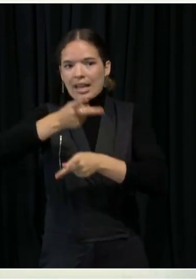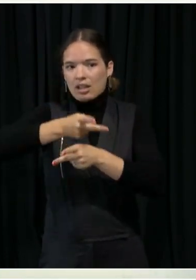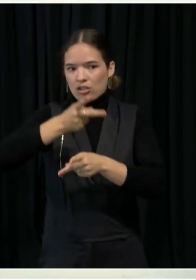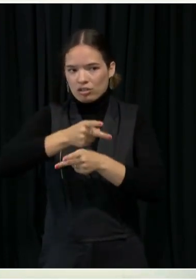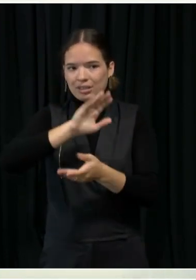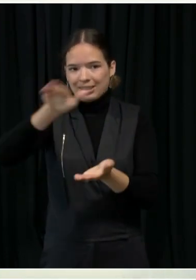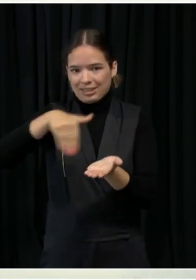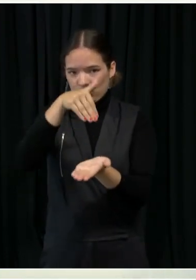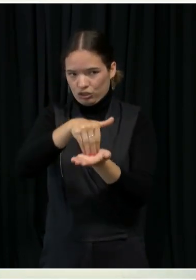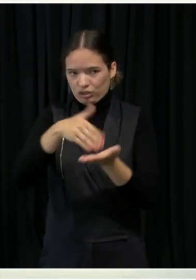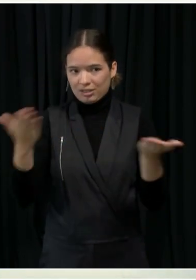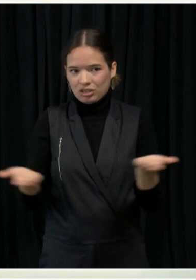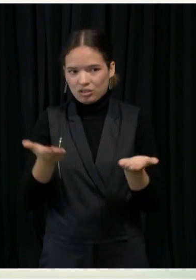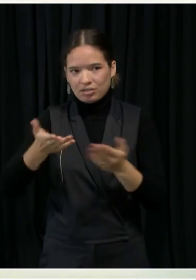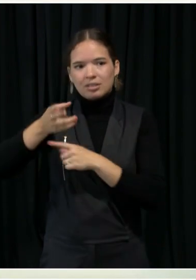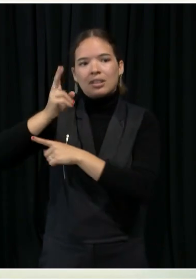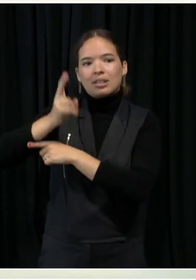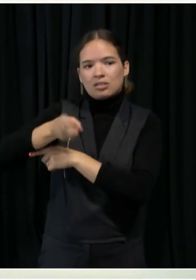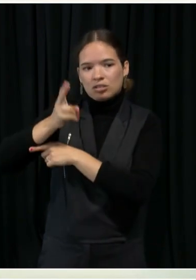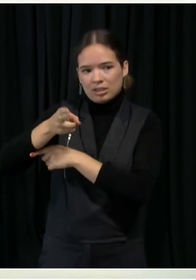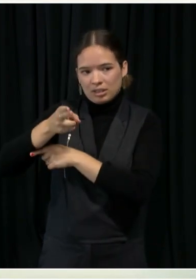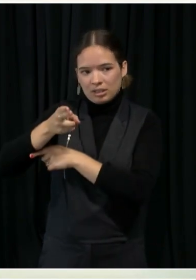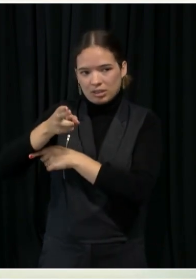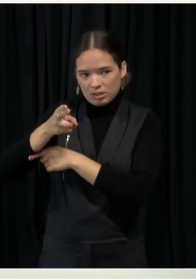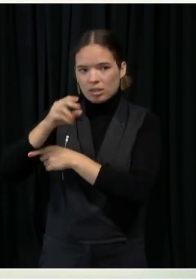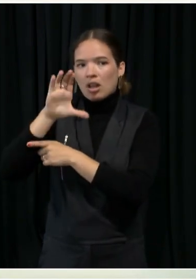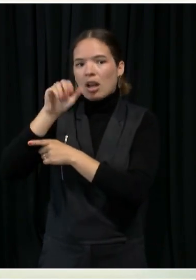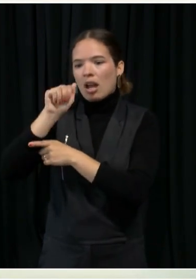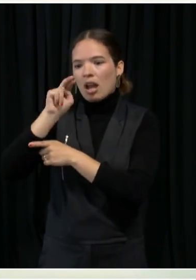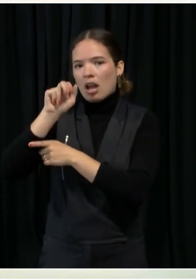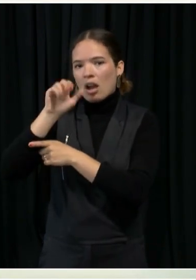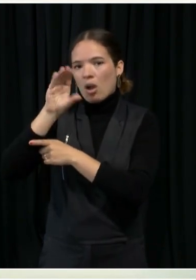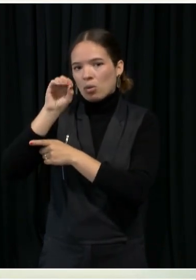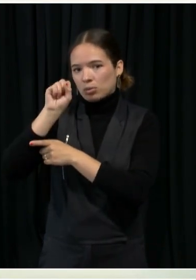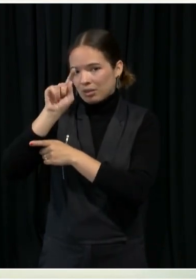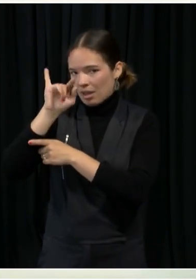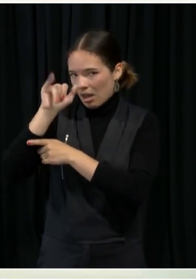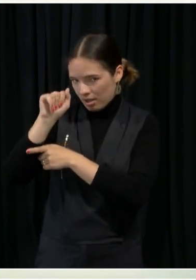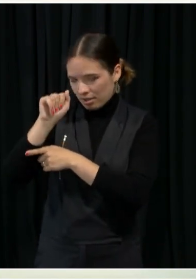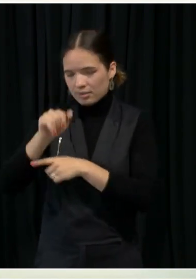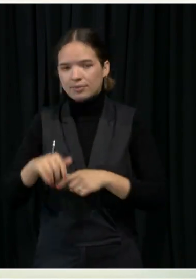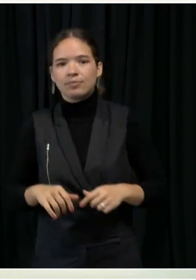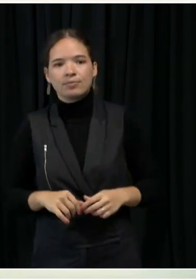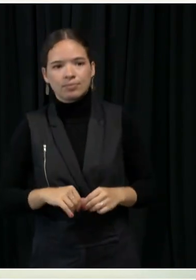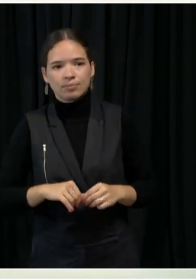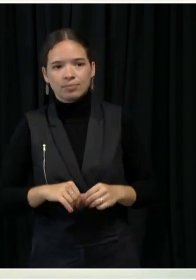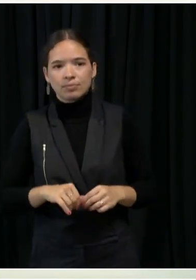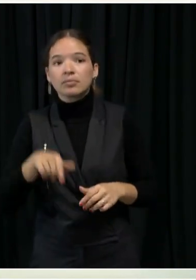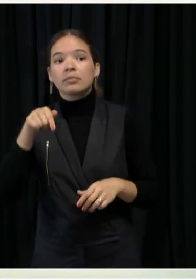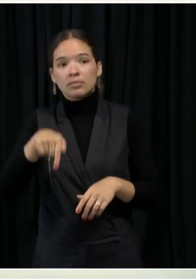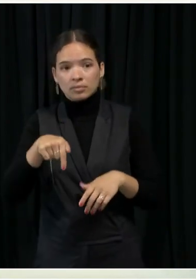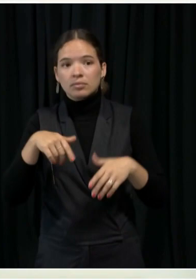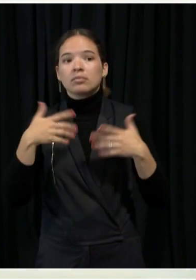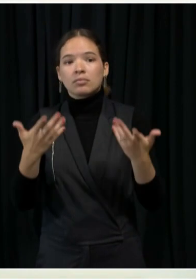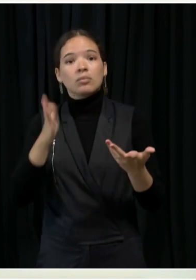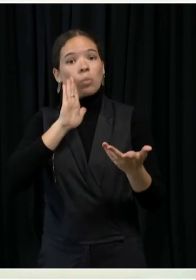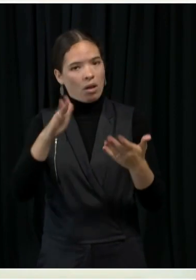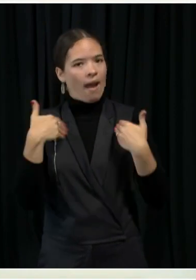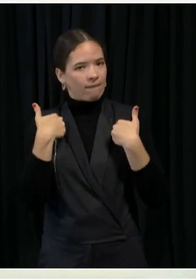Anacostia. This urgent care will offer excellent urgent health care services to DC